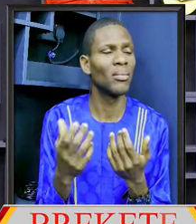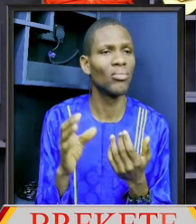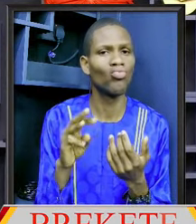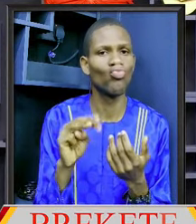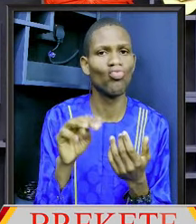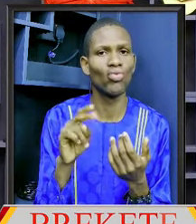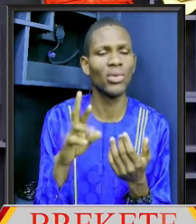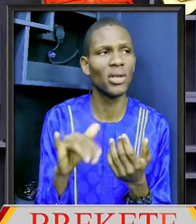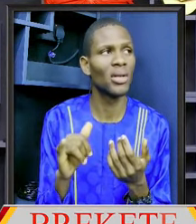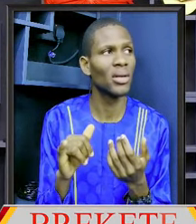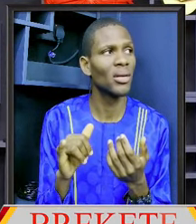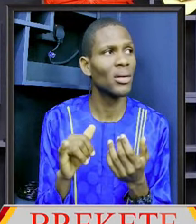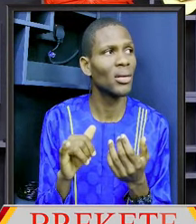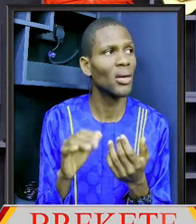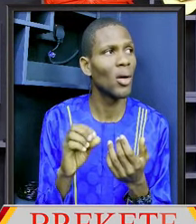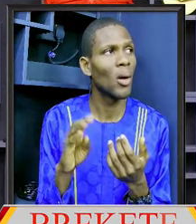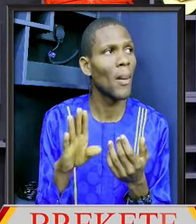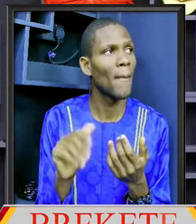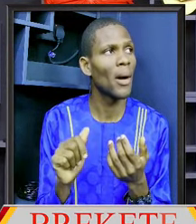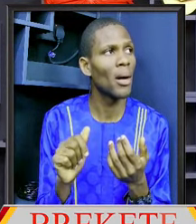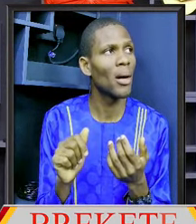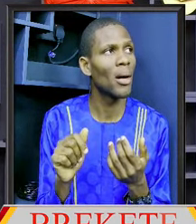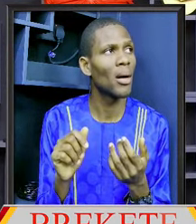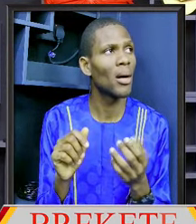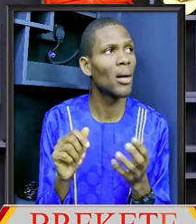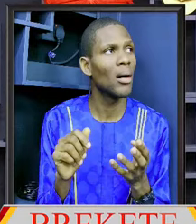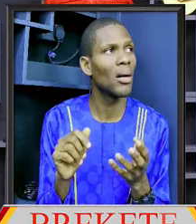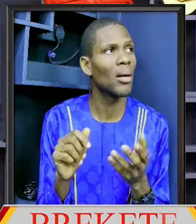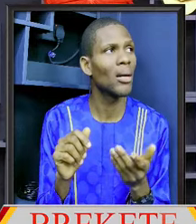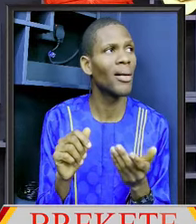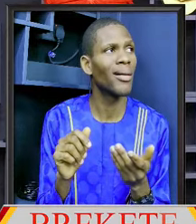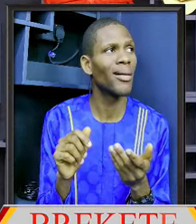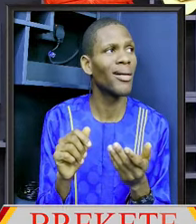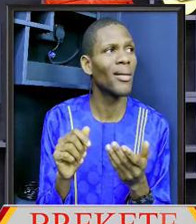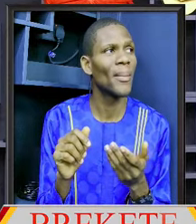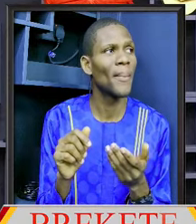Oba, Bu,